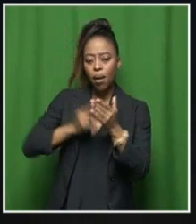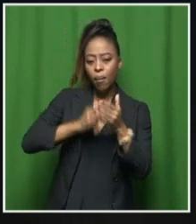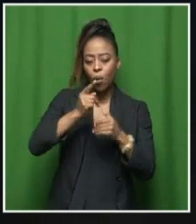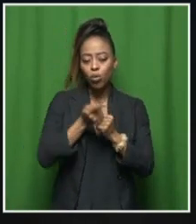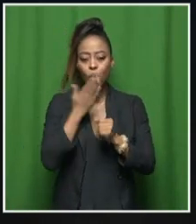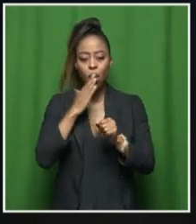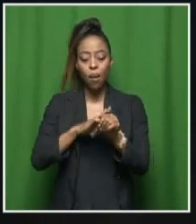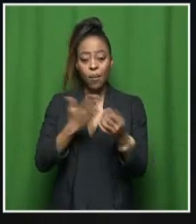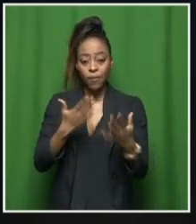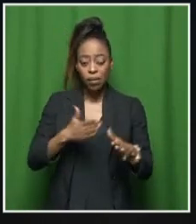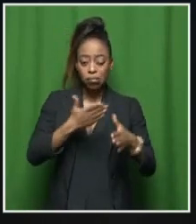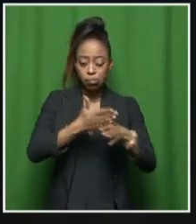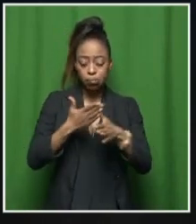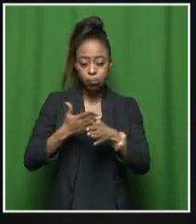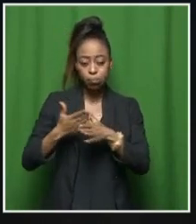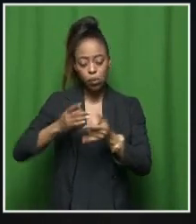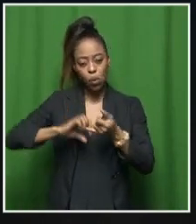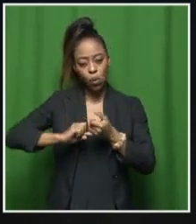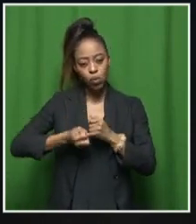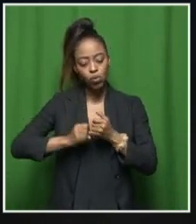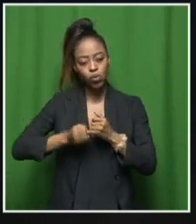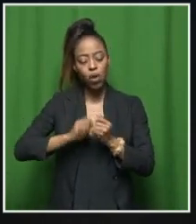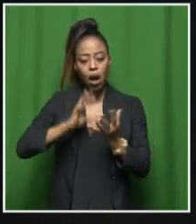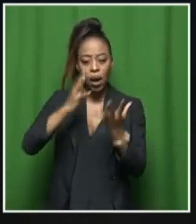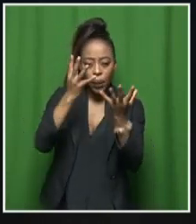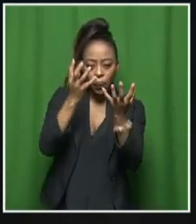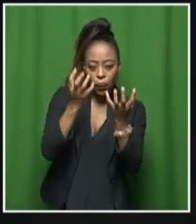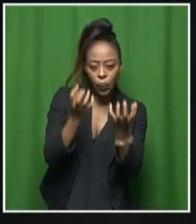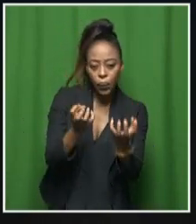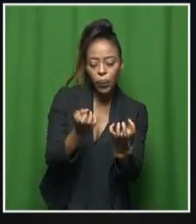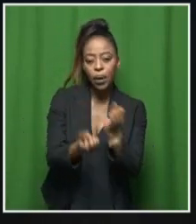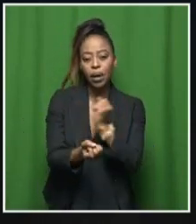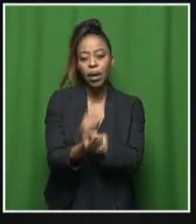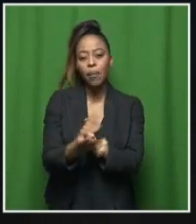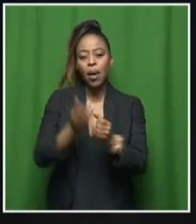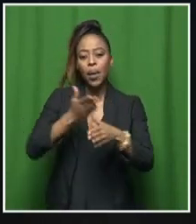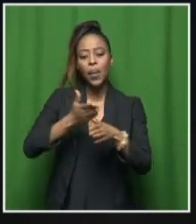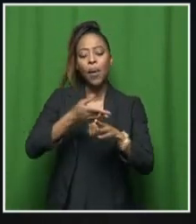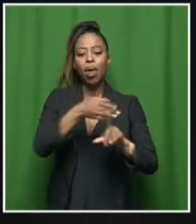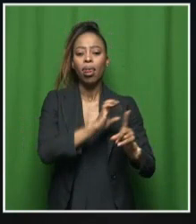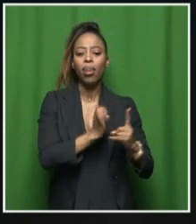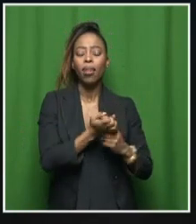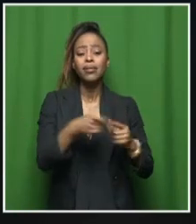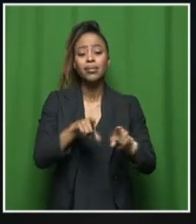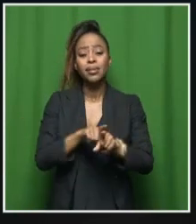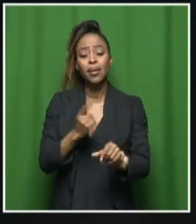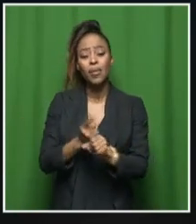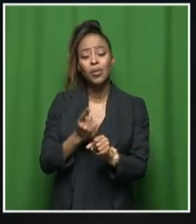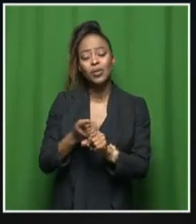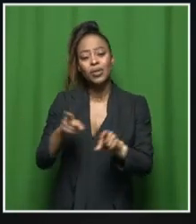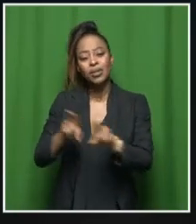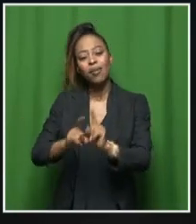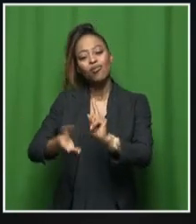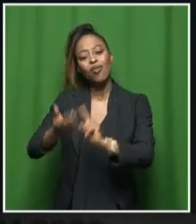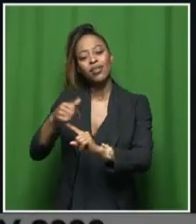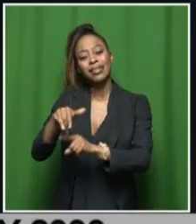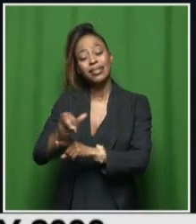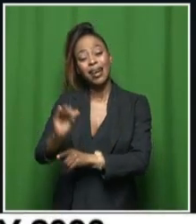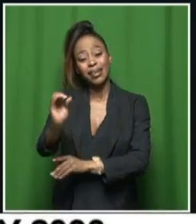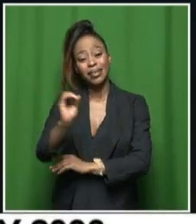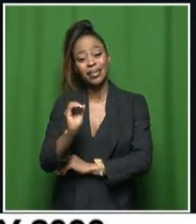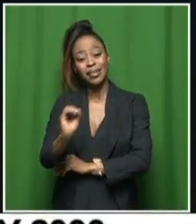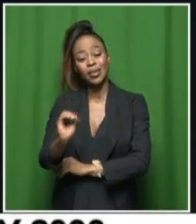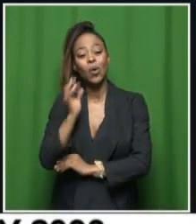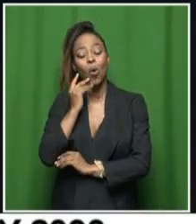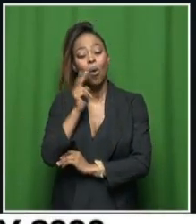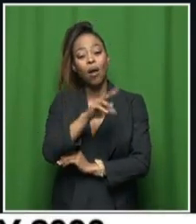where we're working towards reducing emissions in our operations, and particularly ultimately reaching net zero by